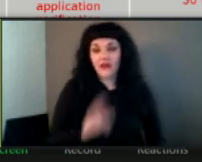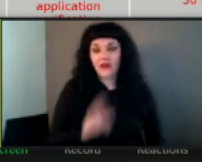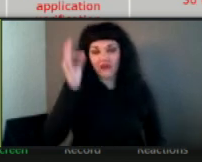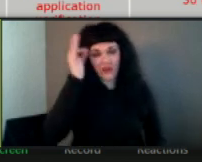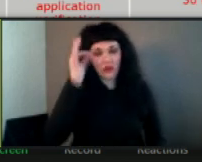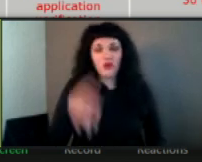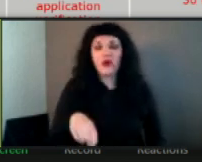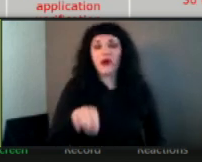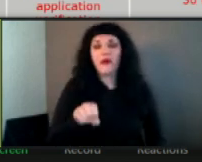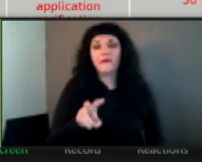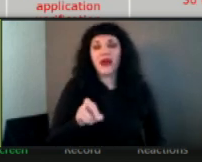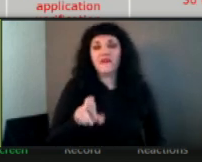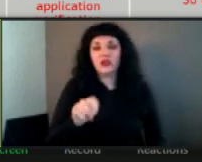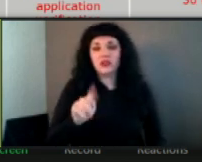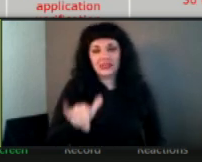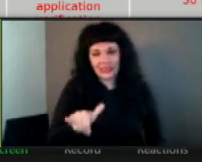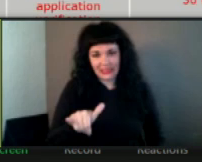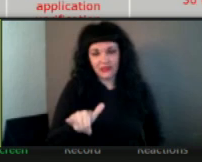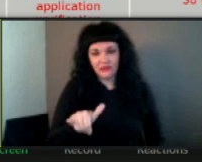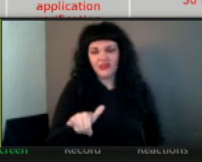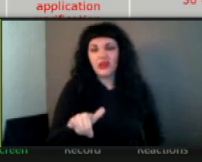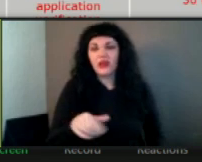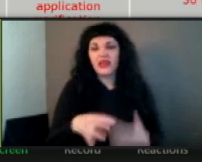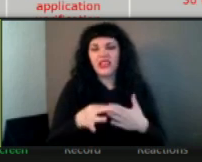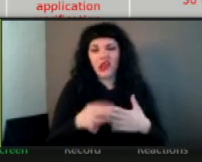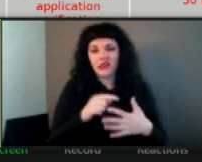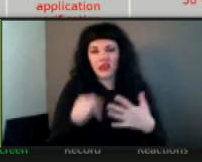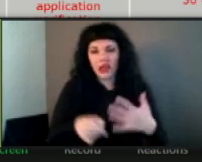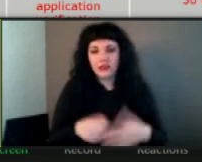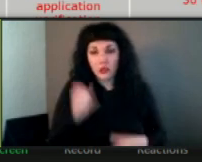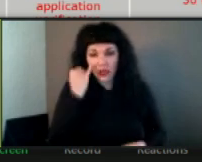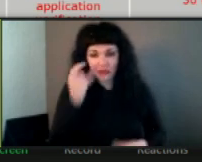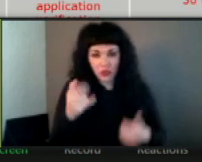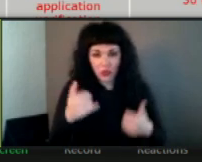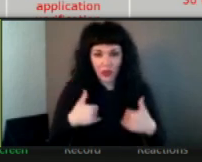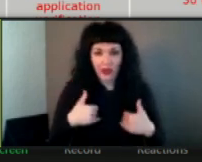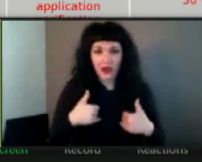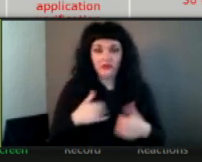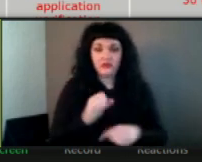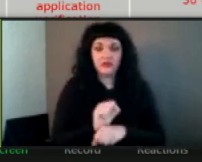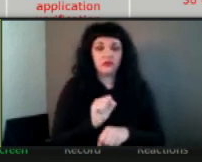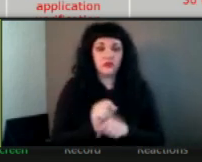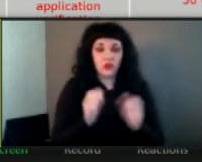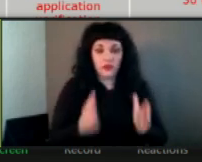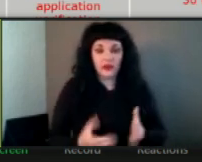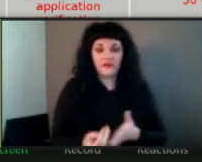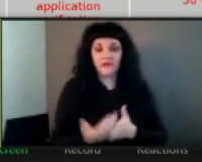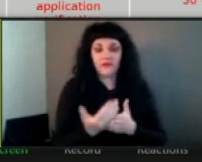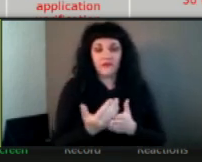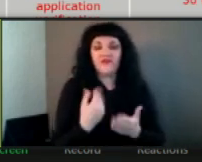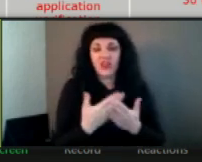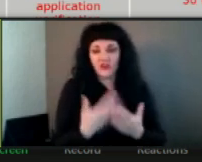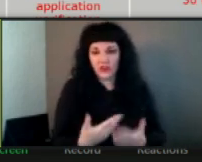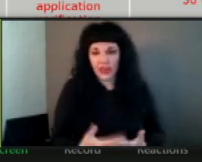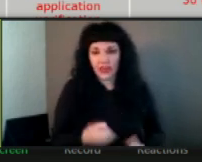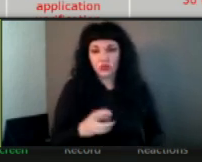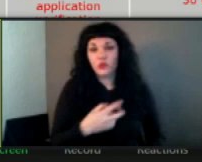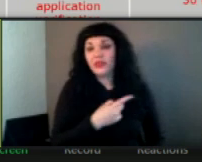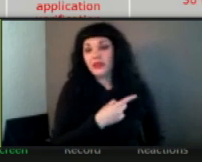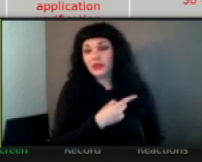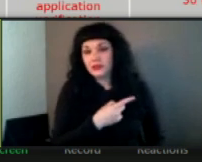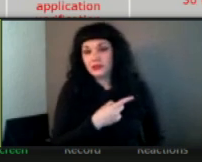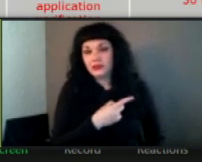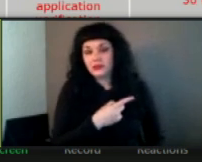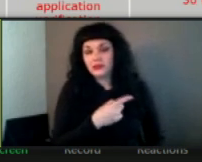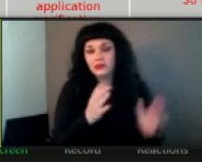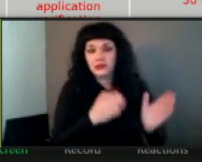if you got unemployment verification, or you said you had COVID, this slide talks about some of the plan length, the